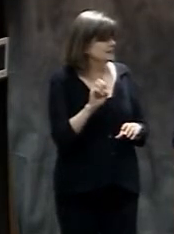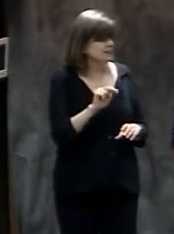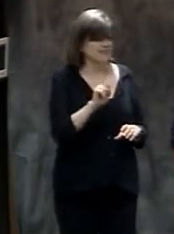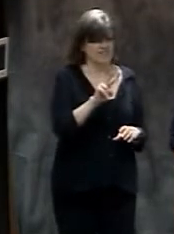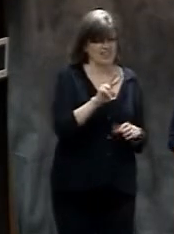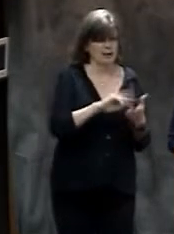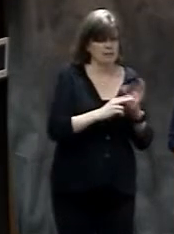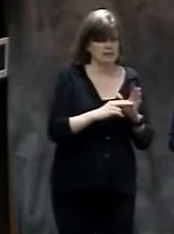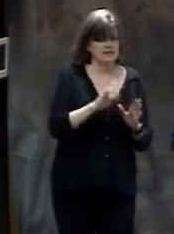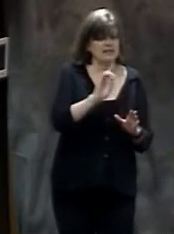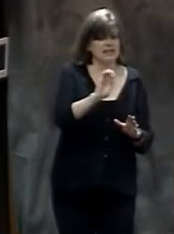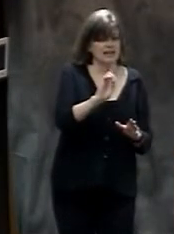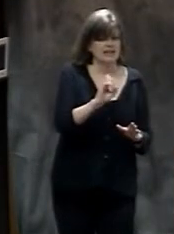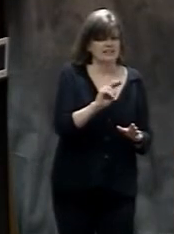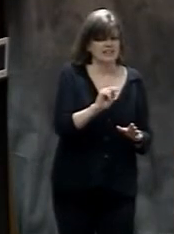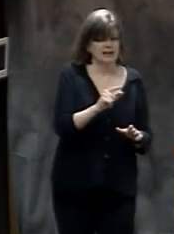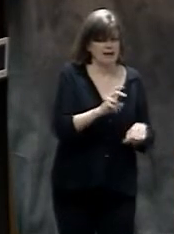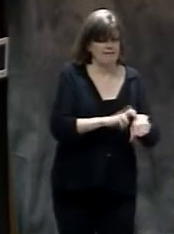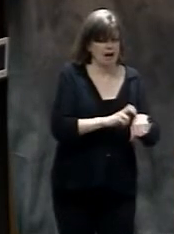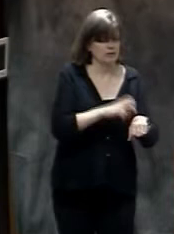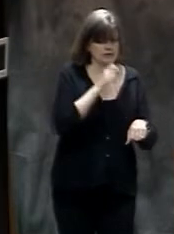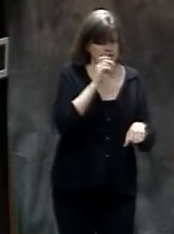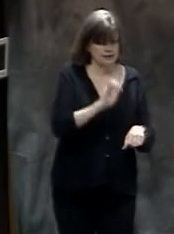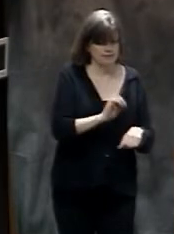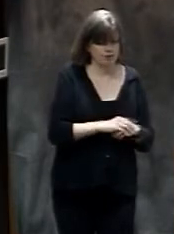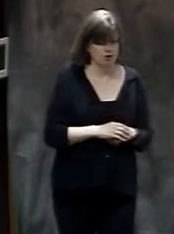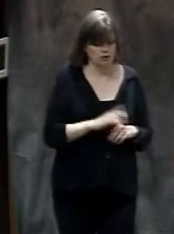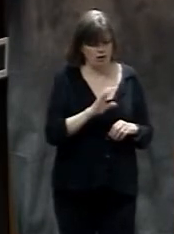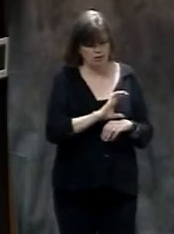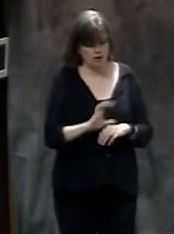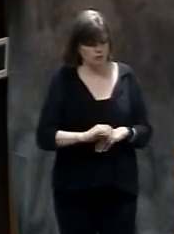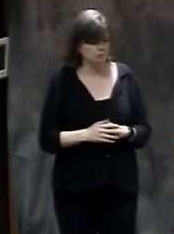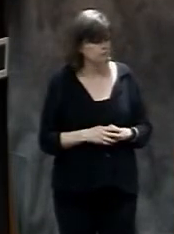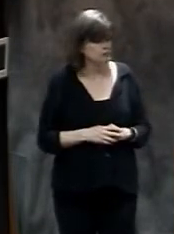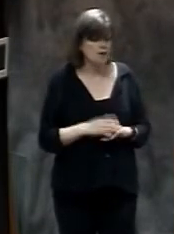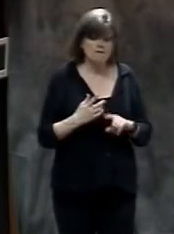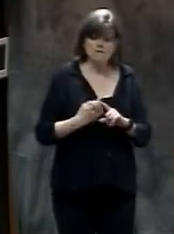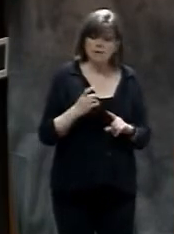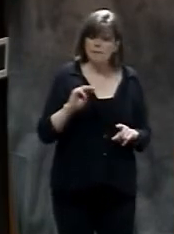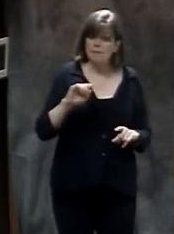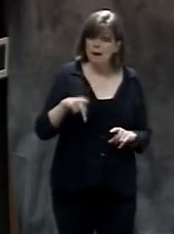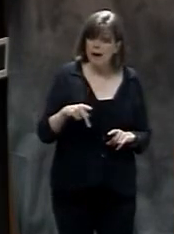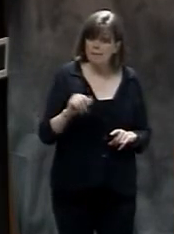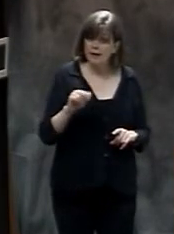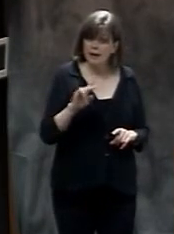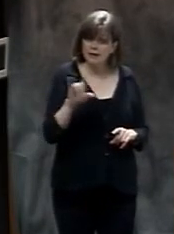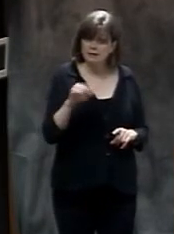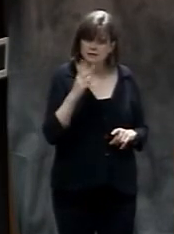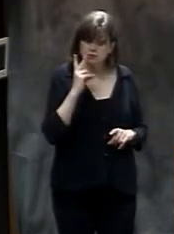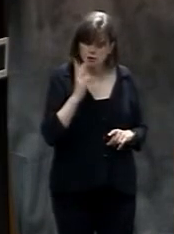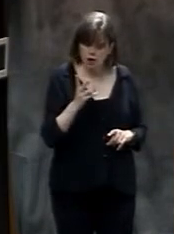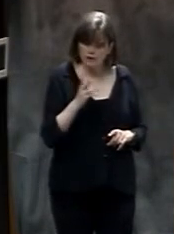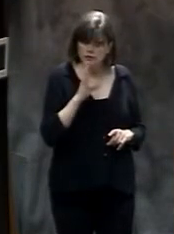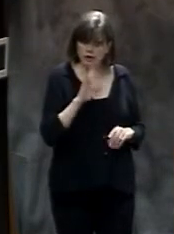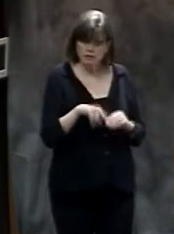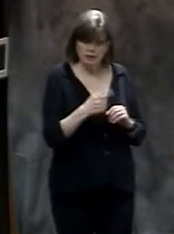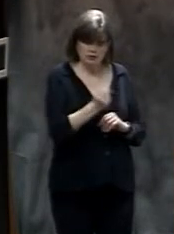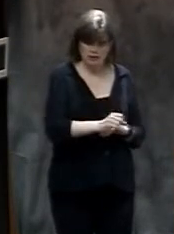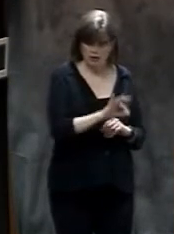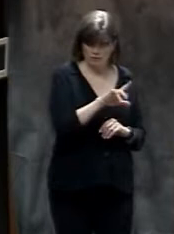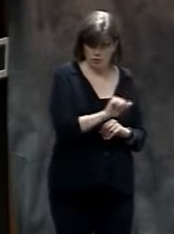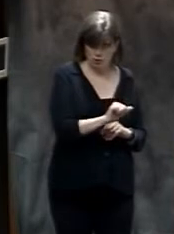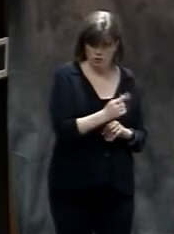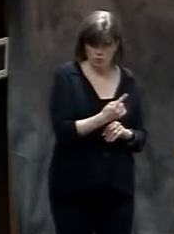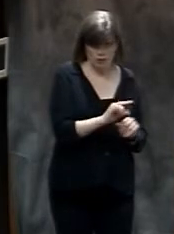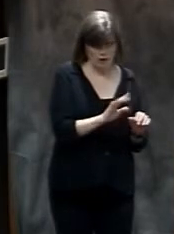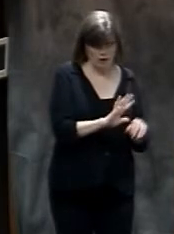But I'm going to talk about, from the map Andy showed, you saw that, and he talked about South Florida being an area where we've seen transmission, but